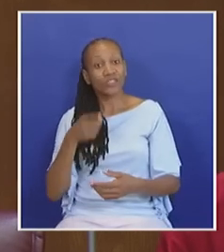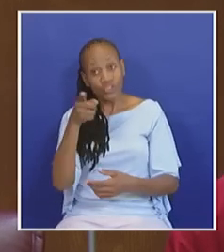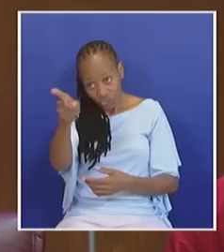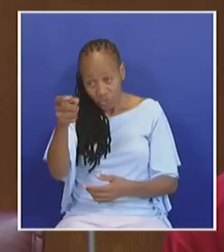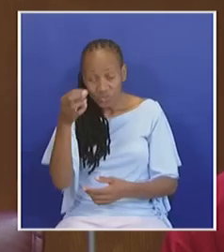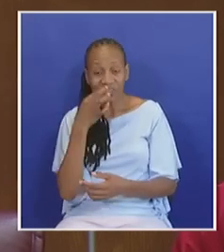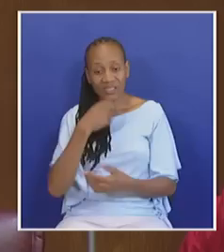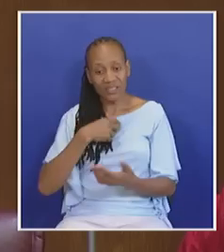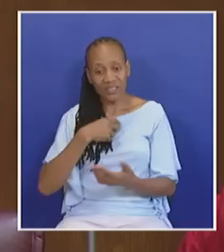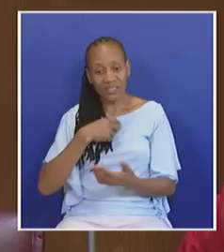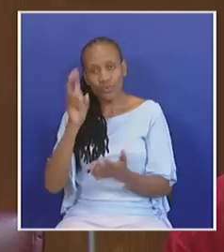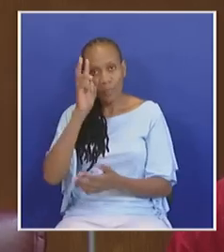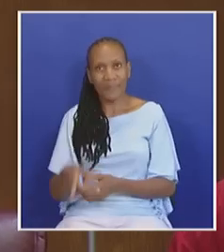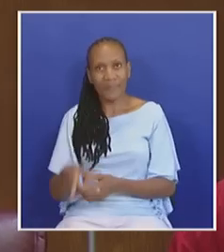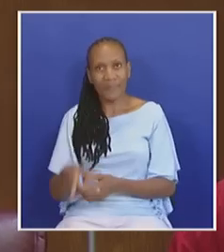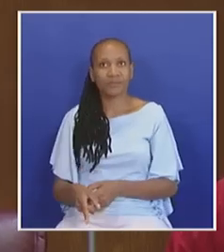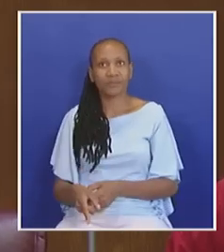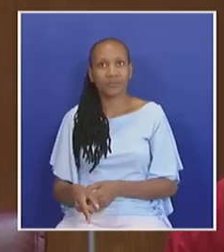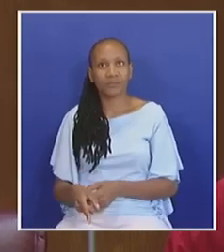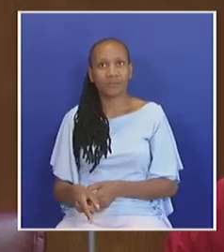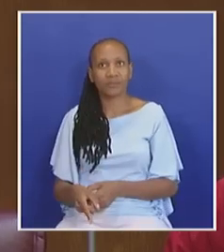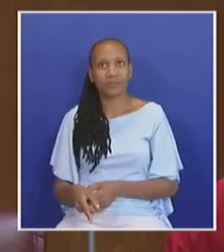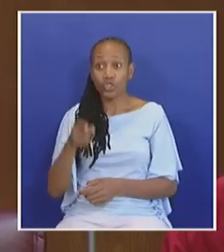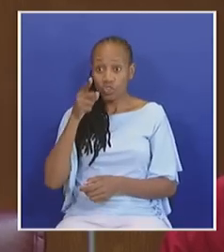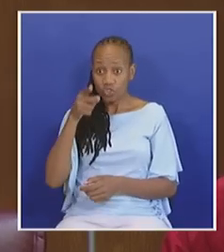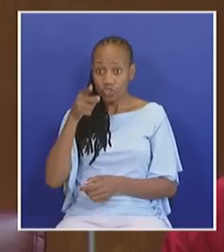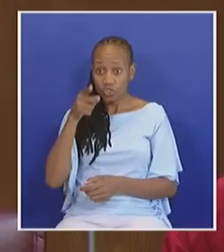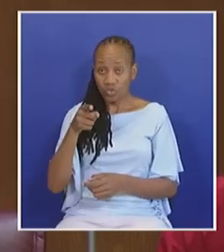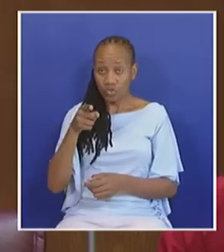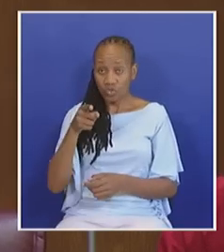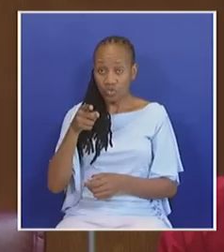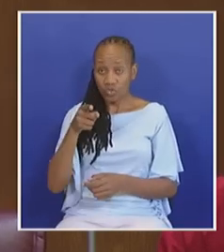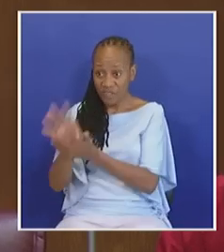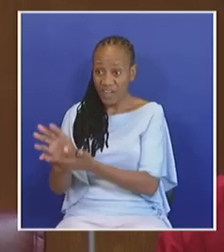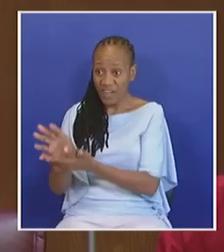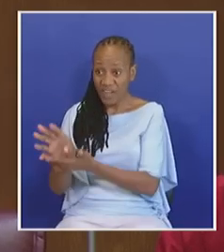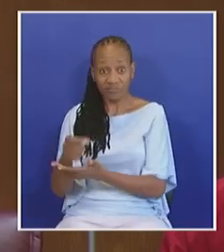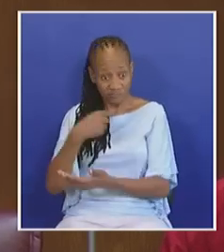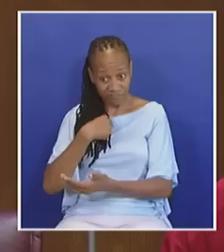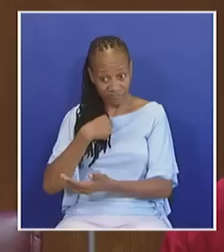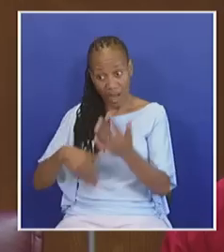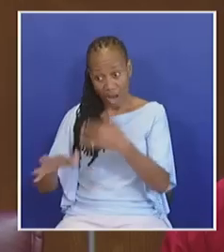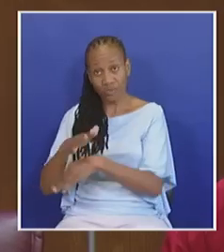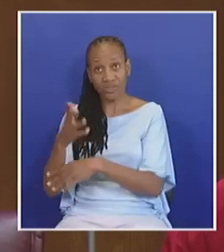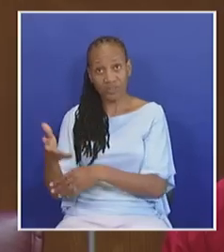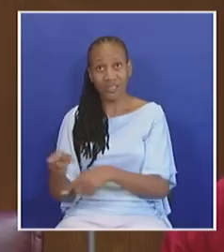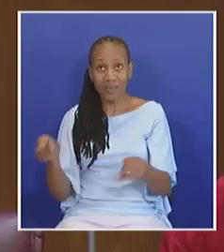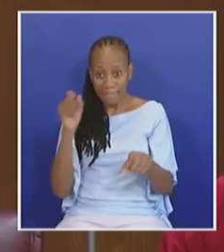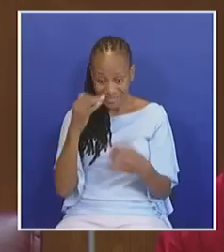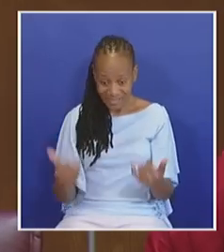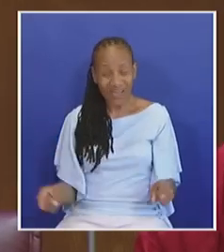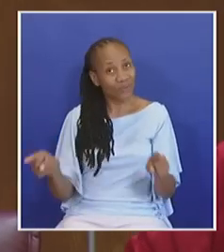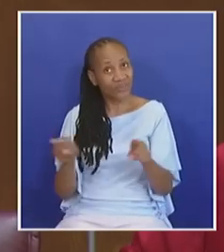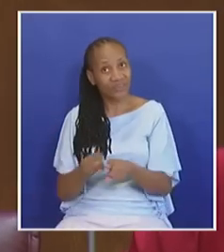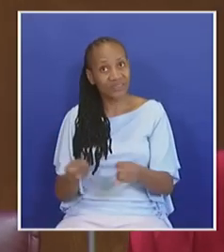a substantial motion. You insisted and you kicked me out of the house. Right there, I had high heel shoes on and everything. This is also very, it's